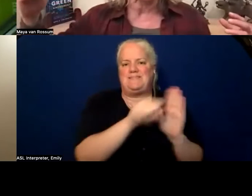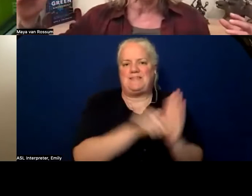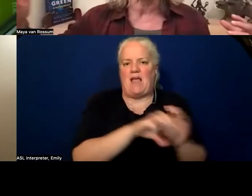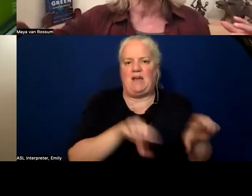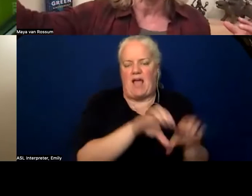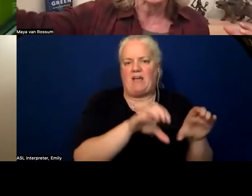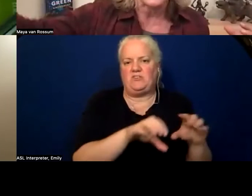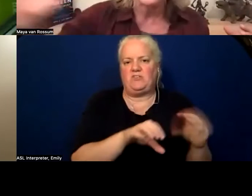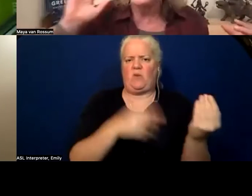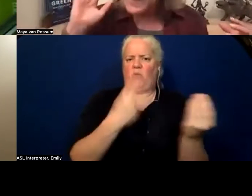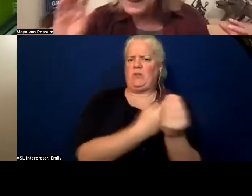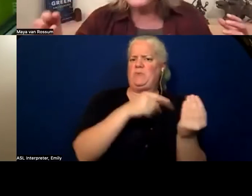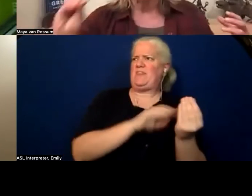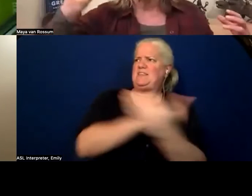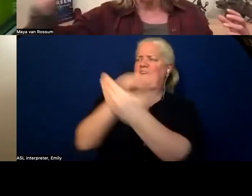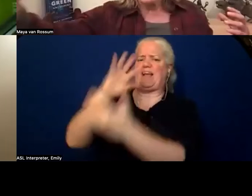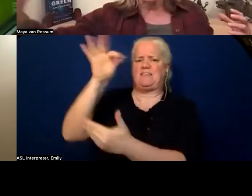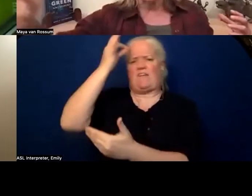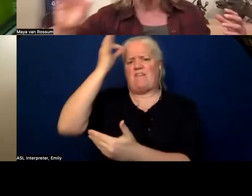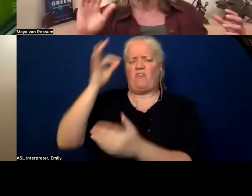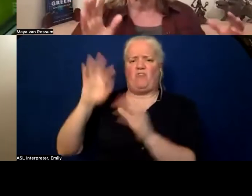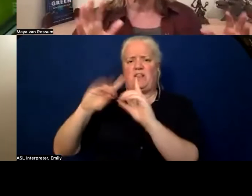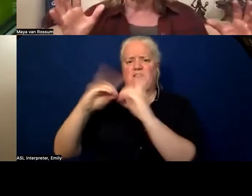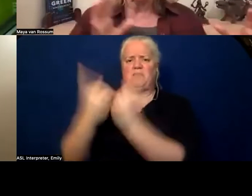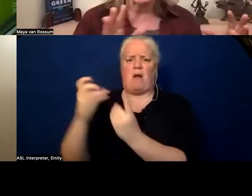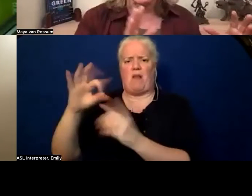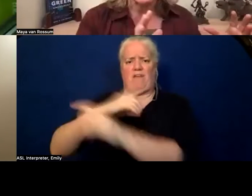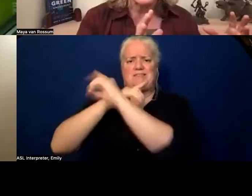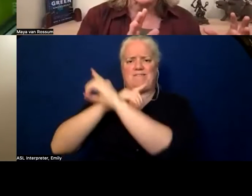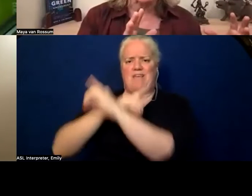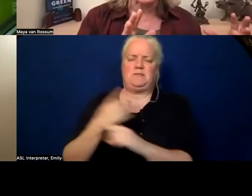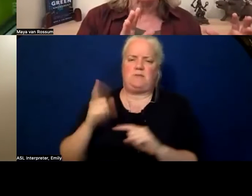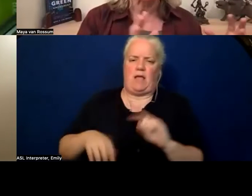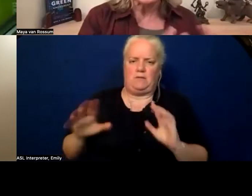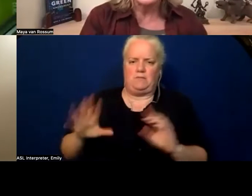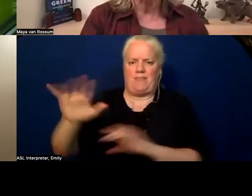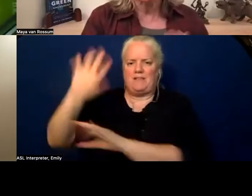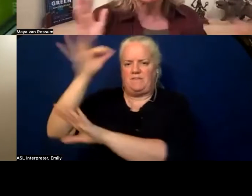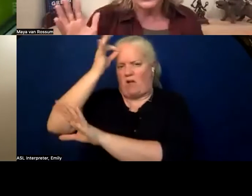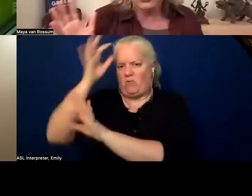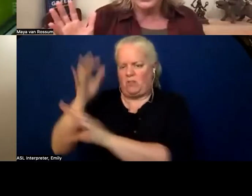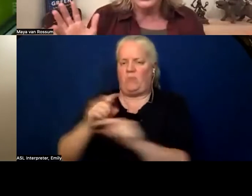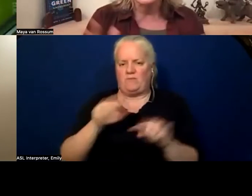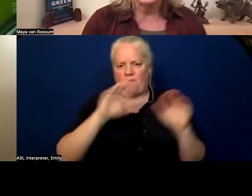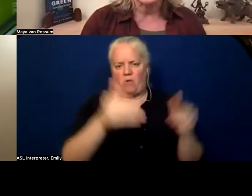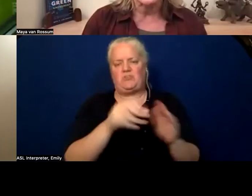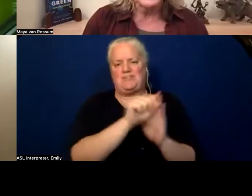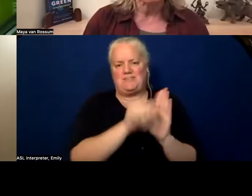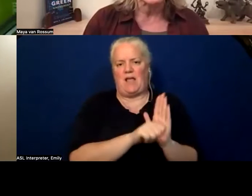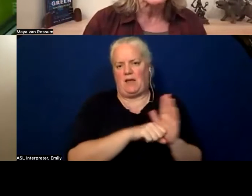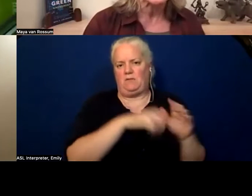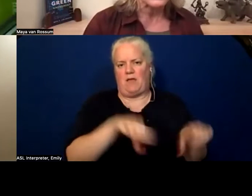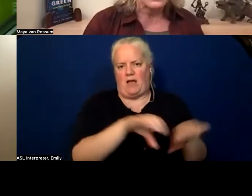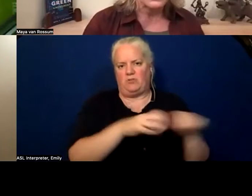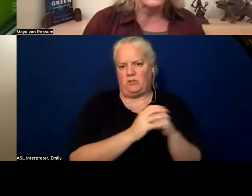of Defense on PFAS and other things? They're federal, right? So we want to make sure we stay focused that way. And I do just want to highlight that there have